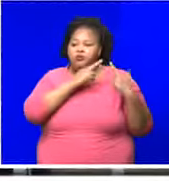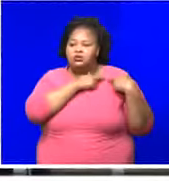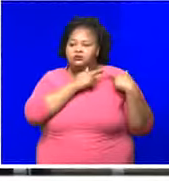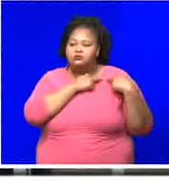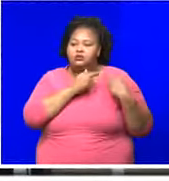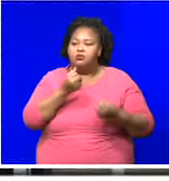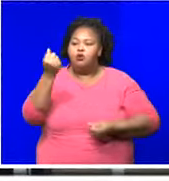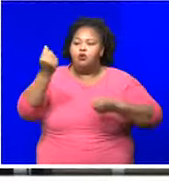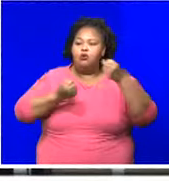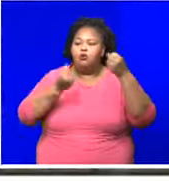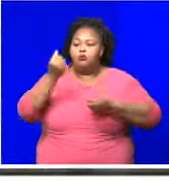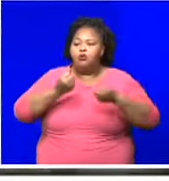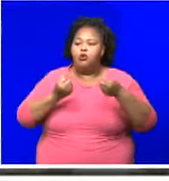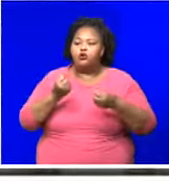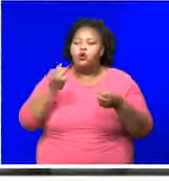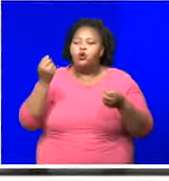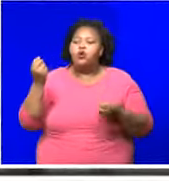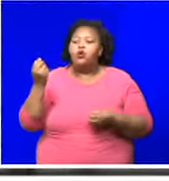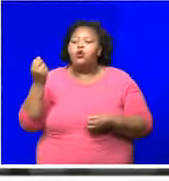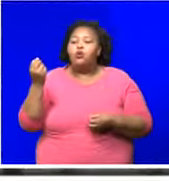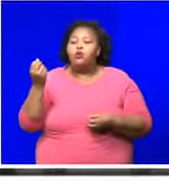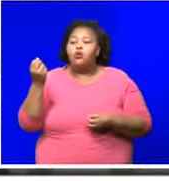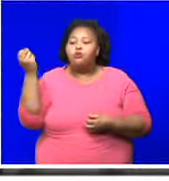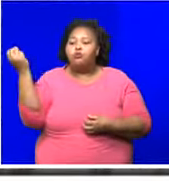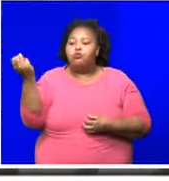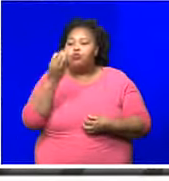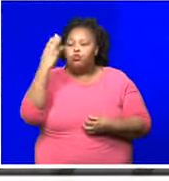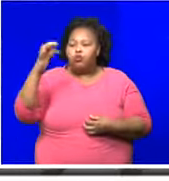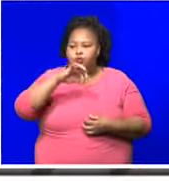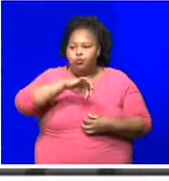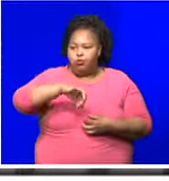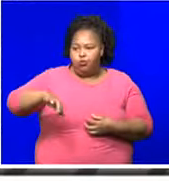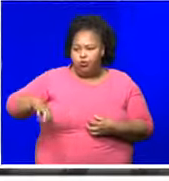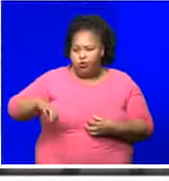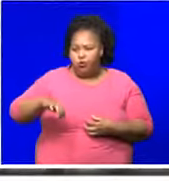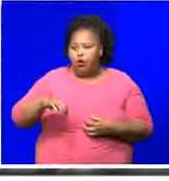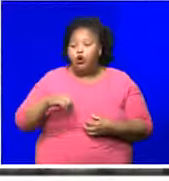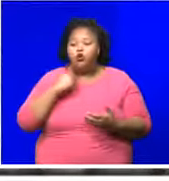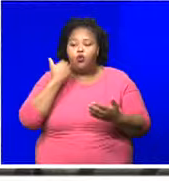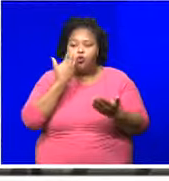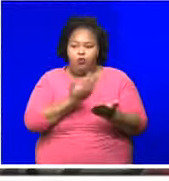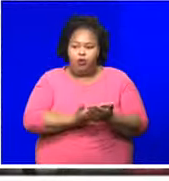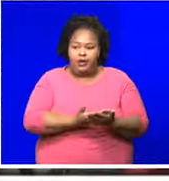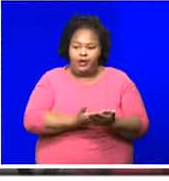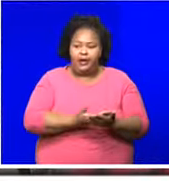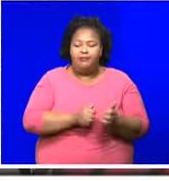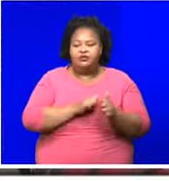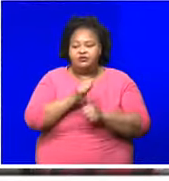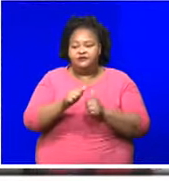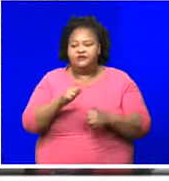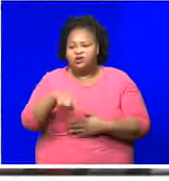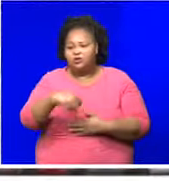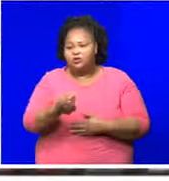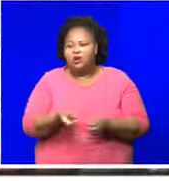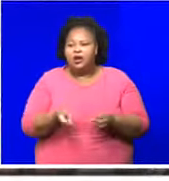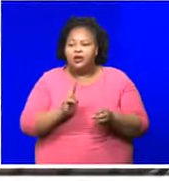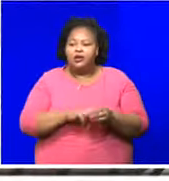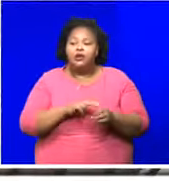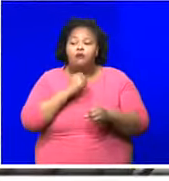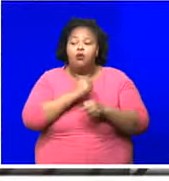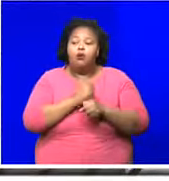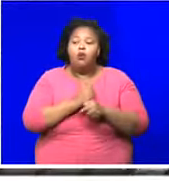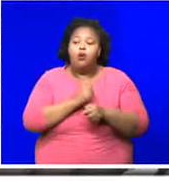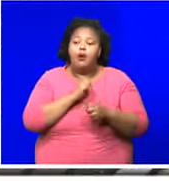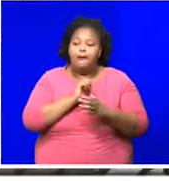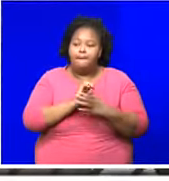14 days after rendering services. He adds that NMC has signed memorandum of understanding with Eswatini and the Youth